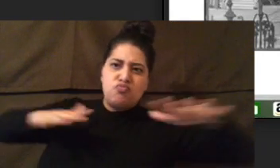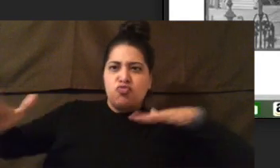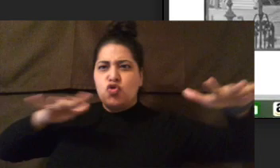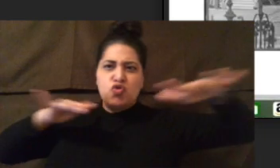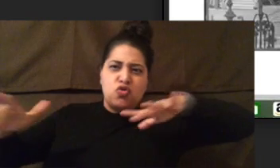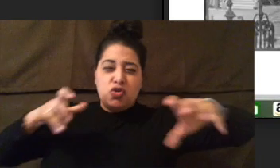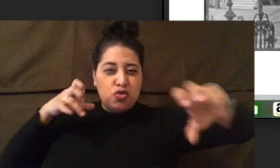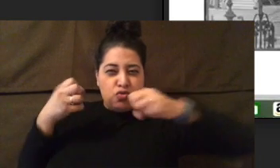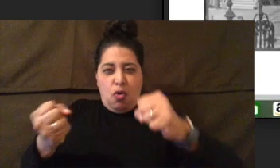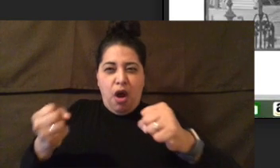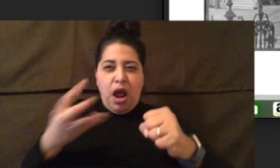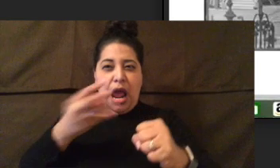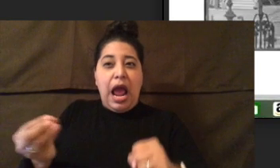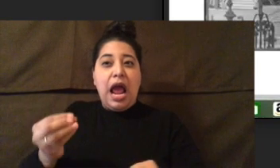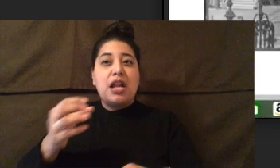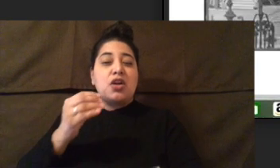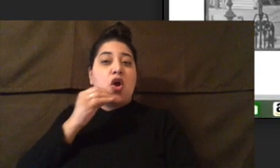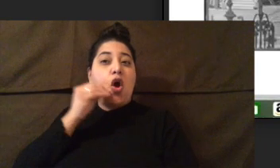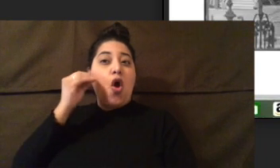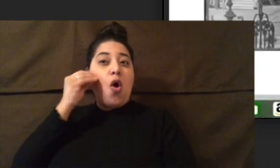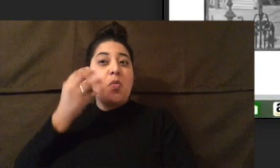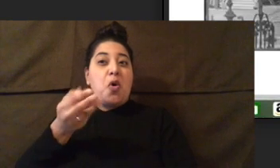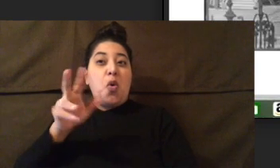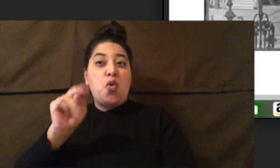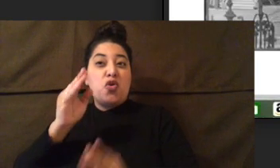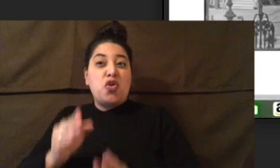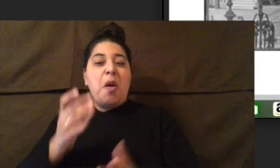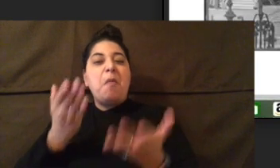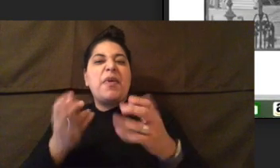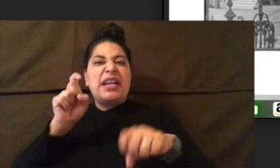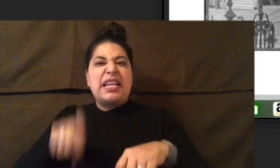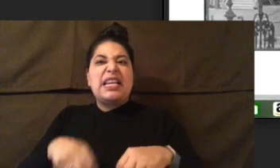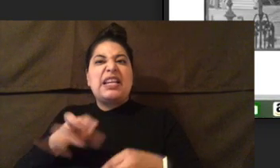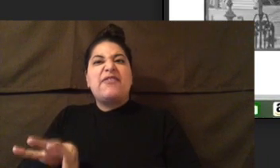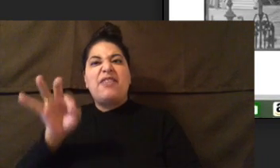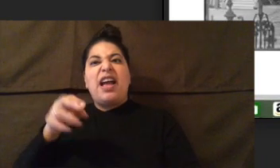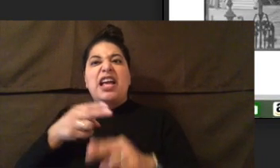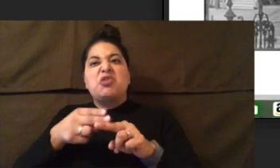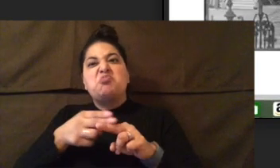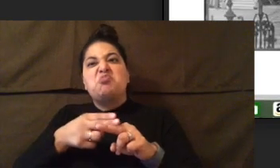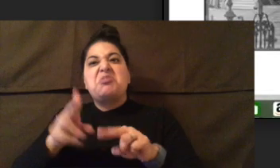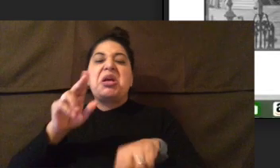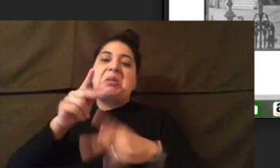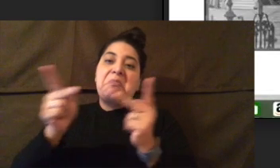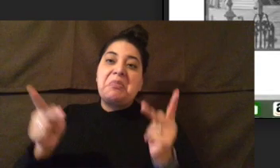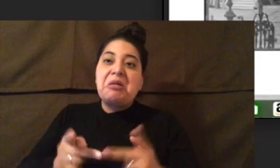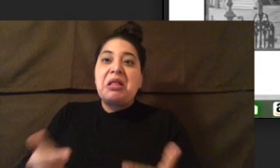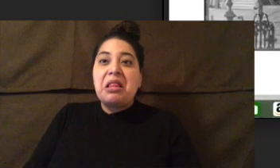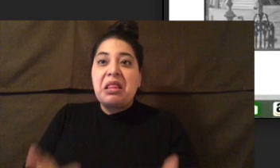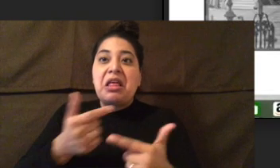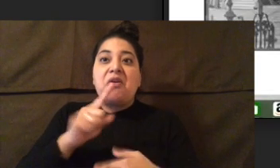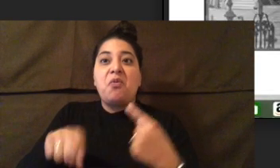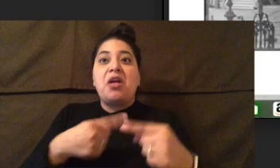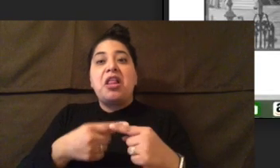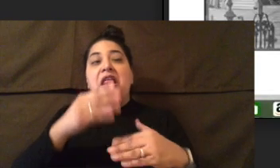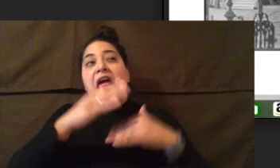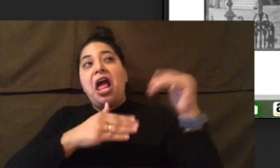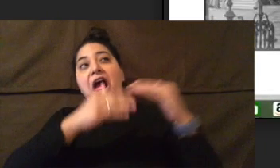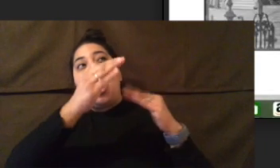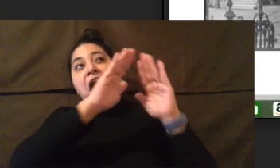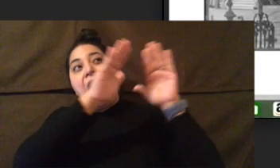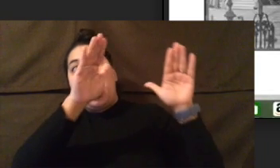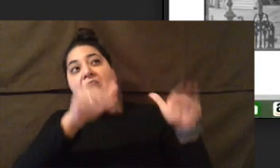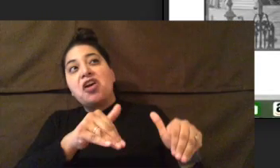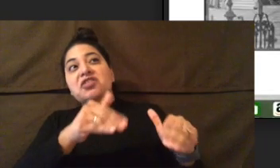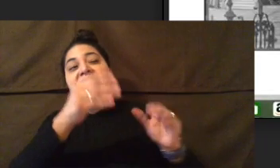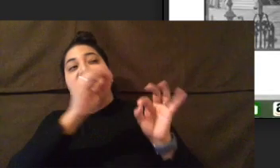wasn't so bad, and the homeowners might need to find just a temporary place to live while their home's getting fixed. It's like we've got a